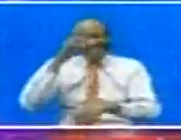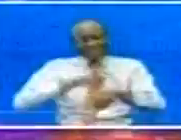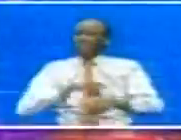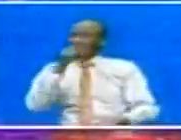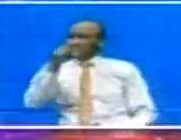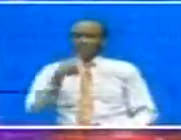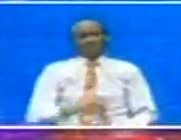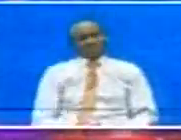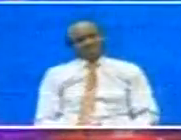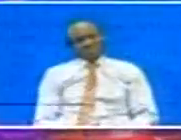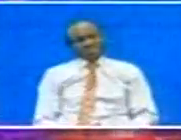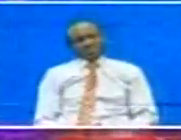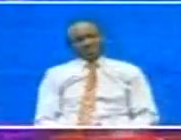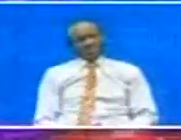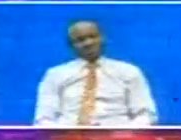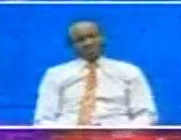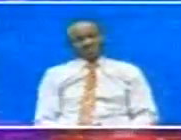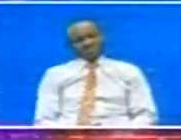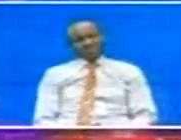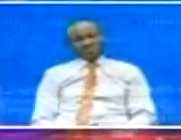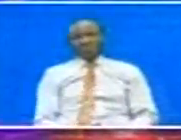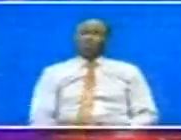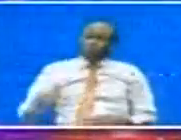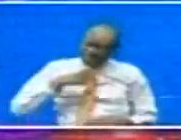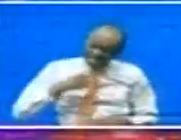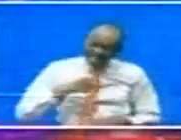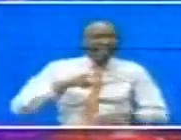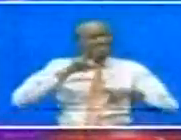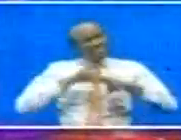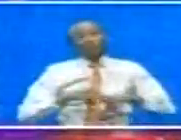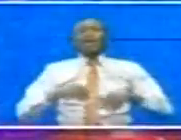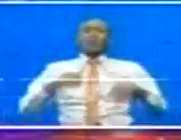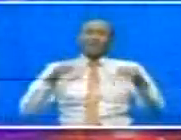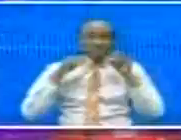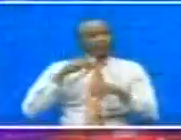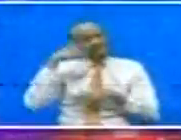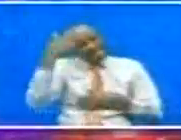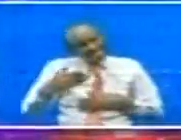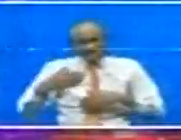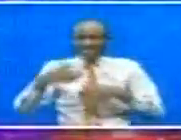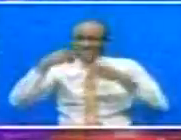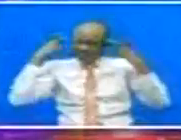targeted. And are we just sitting ducks waiting for the next attack, Betty?